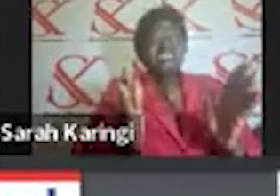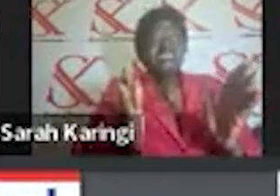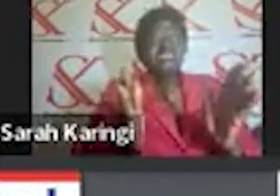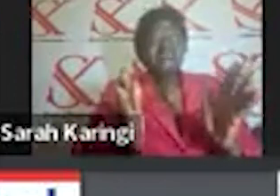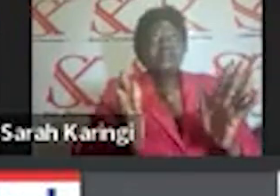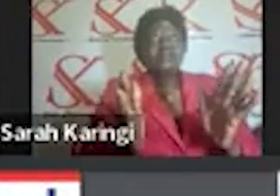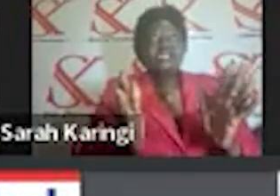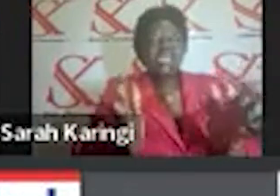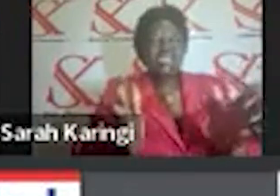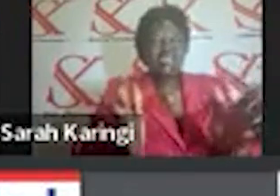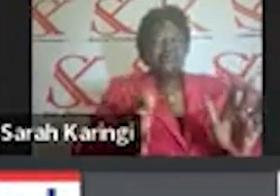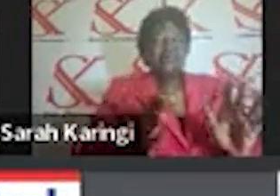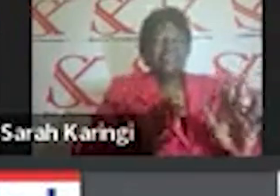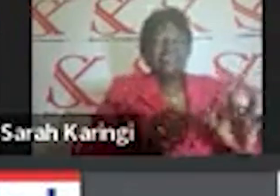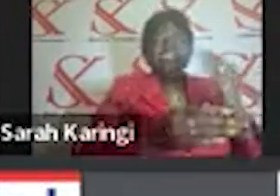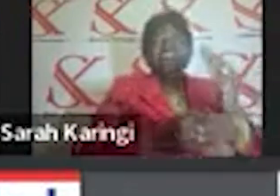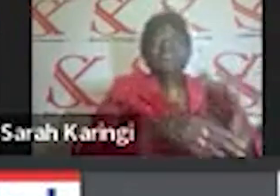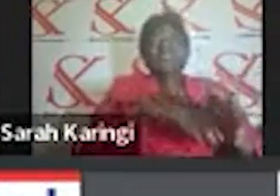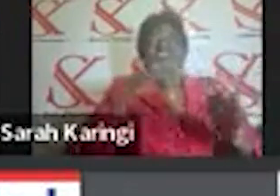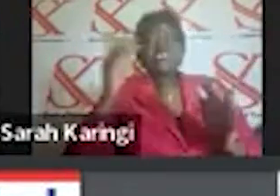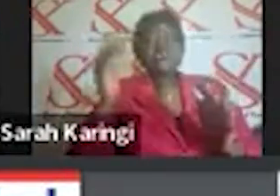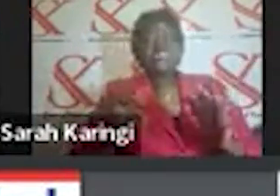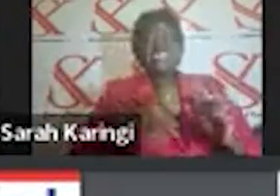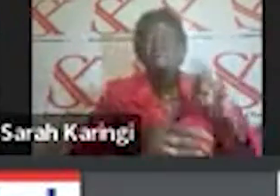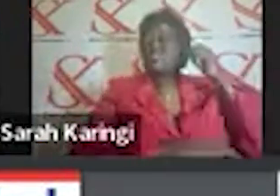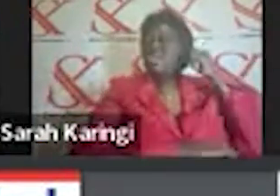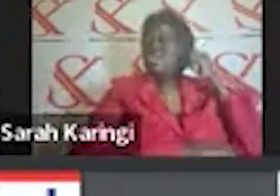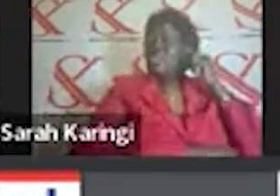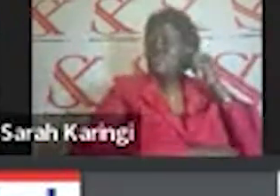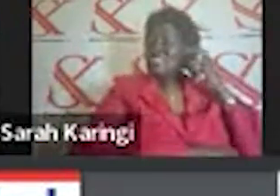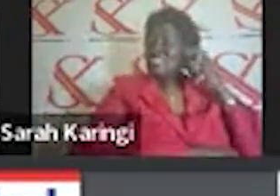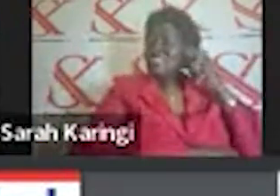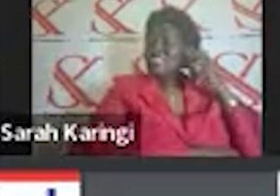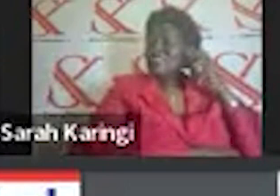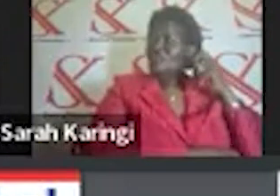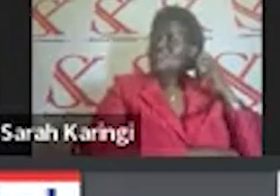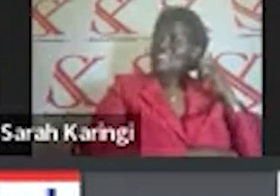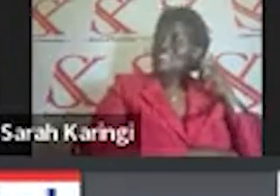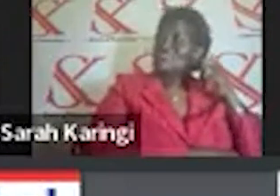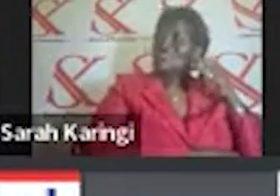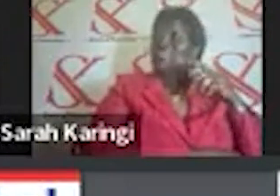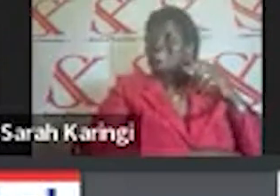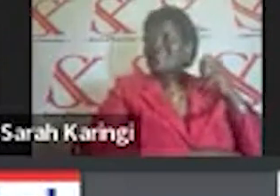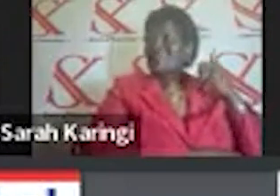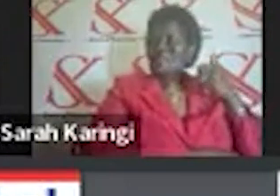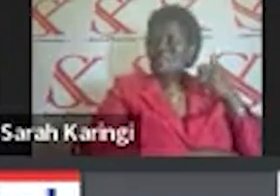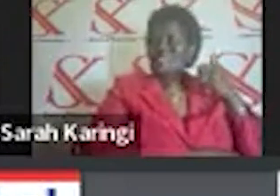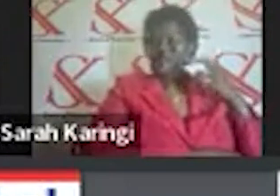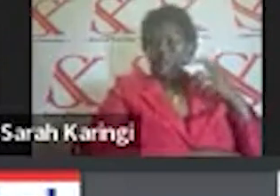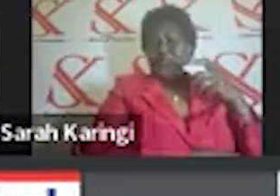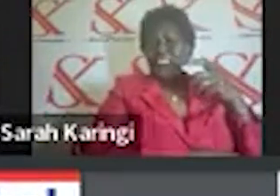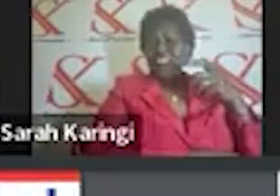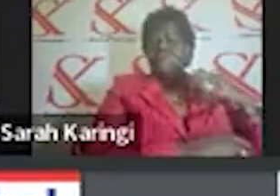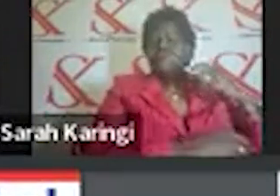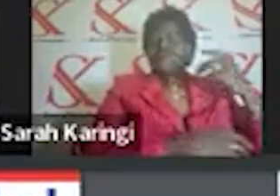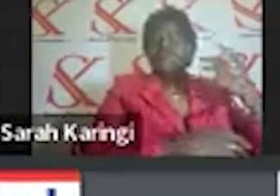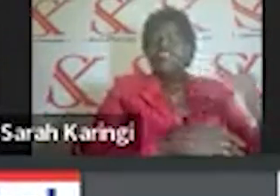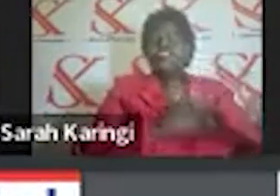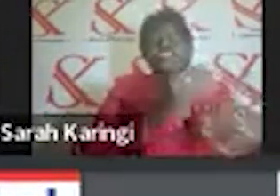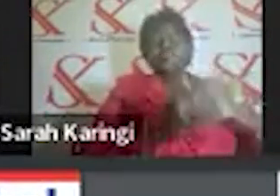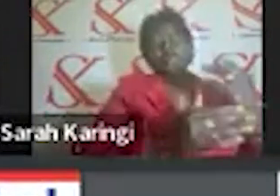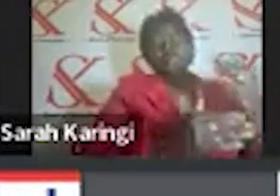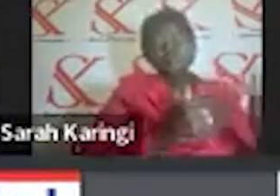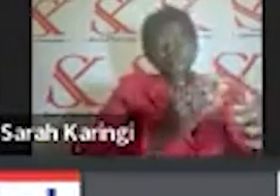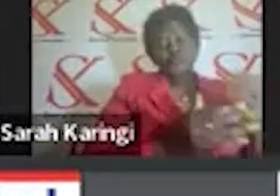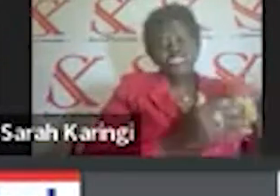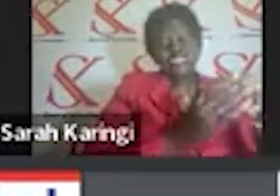there is a Tara, and then is when I will start calling. I should be, who is that? Oh, Sarah, I can't remember your name. You want to see? So not that,